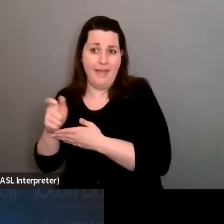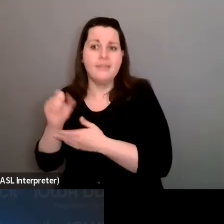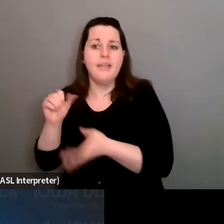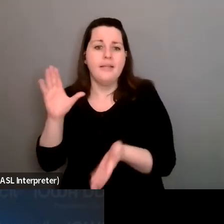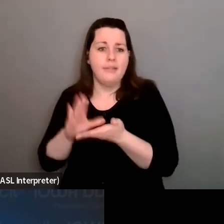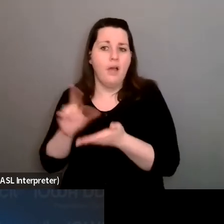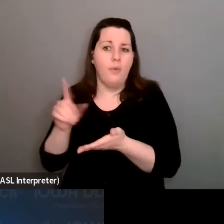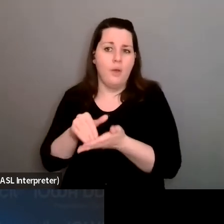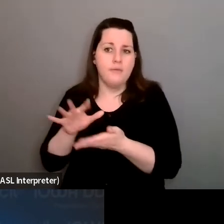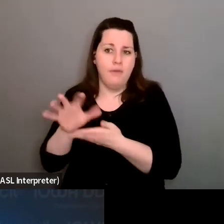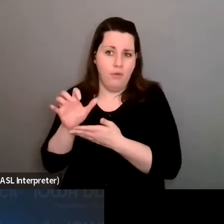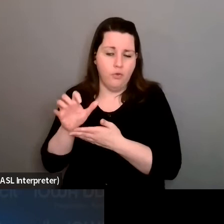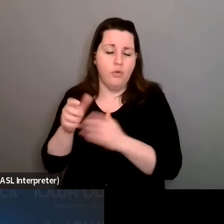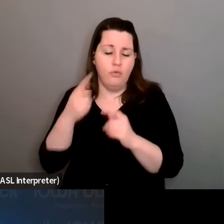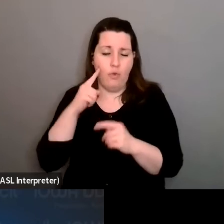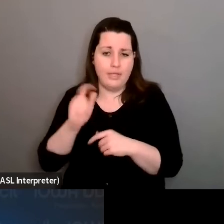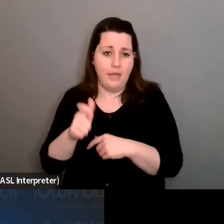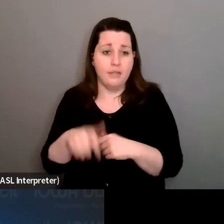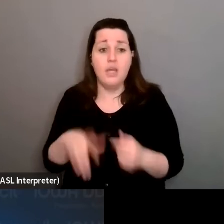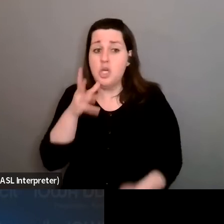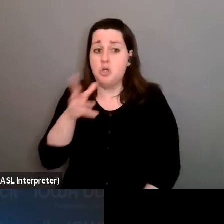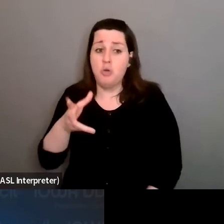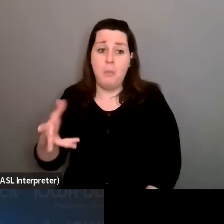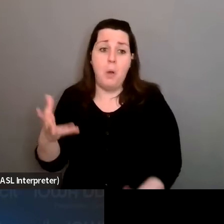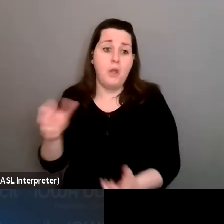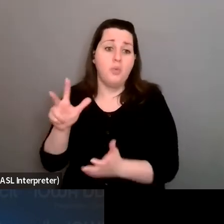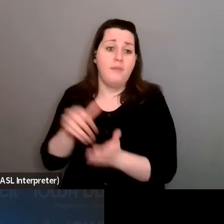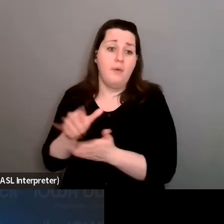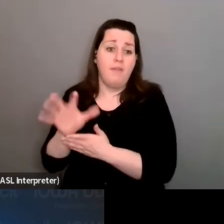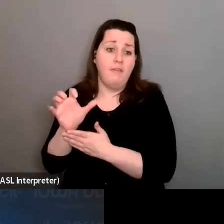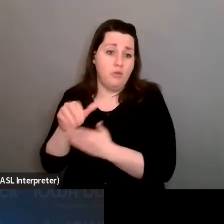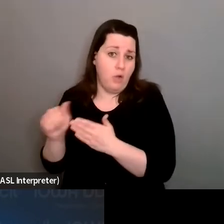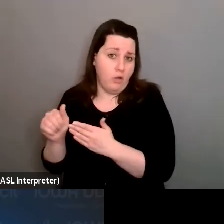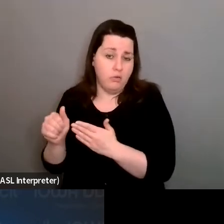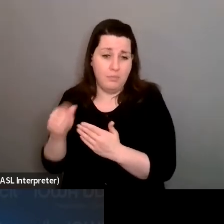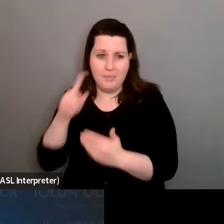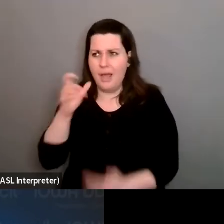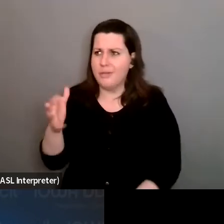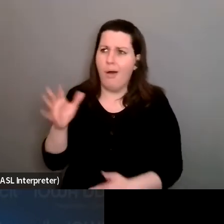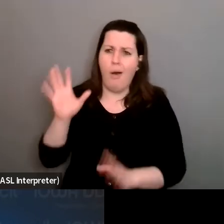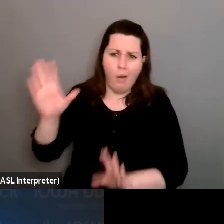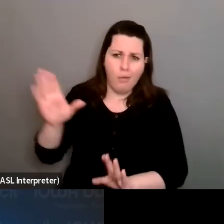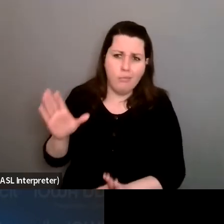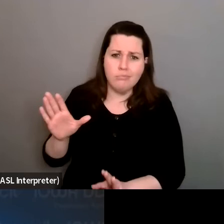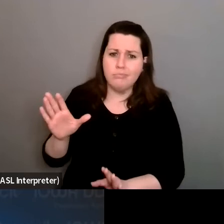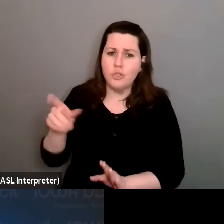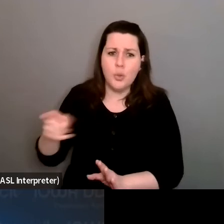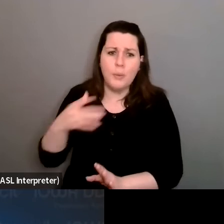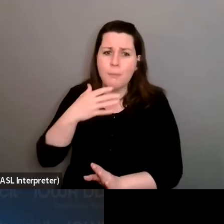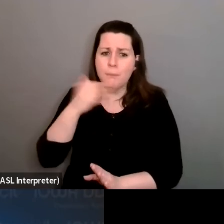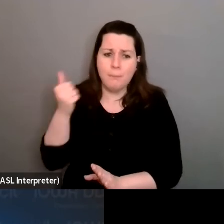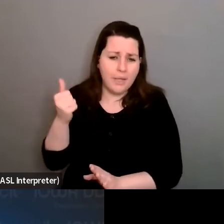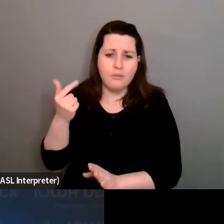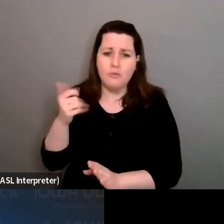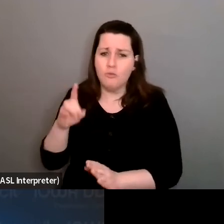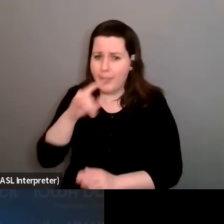$1,500. And then grandma wants to give $3,500 because you're the best grandkid she has. So